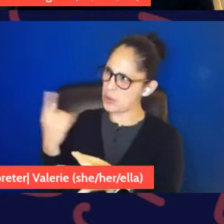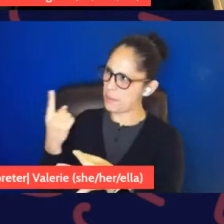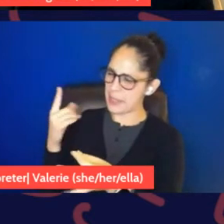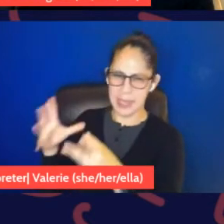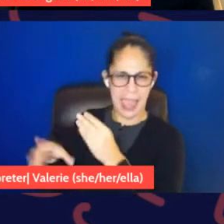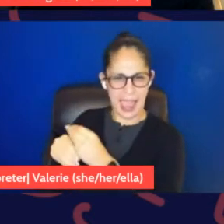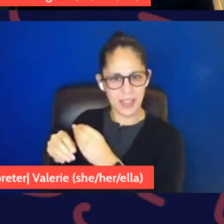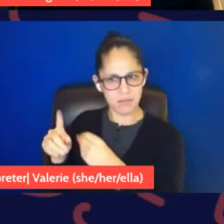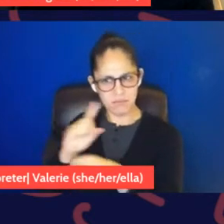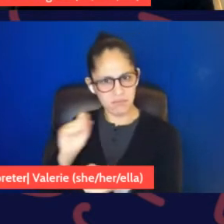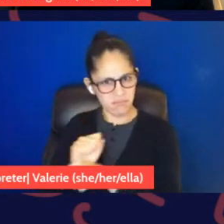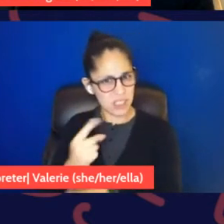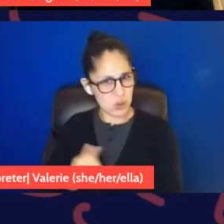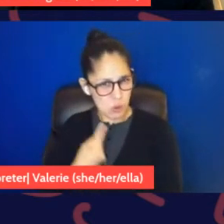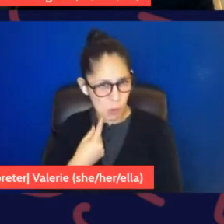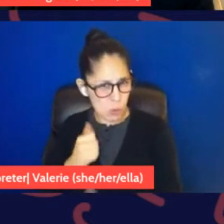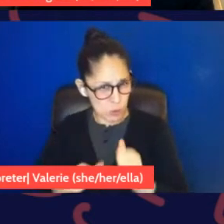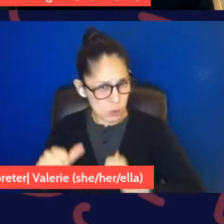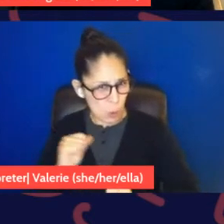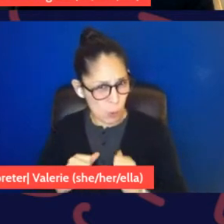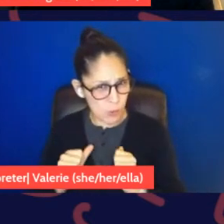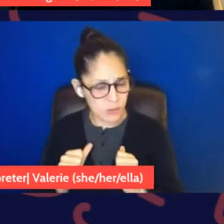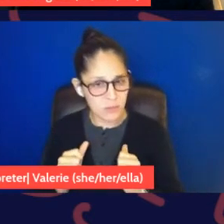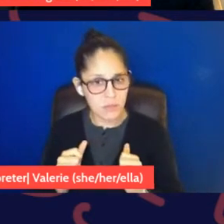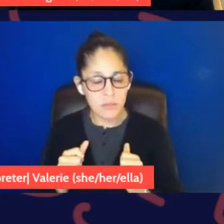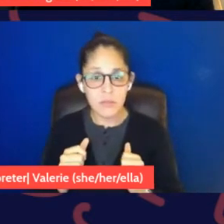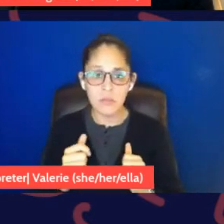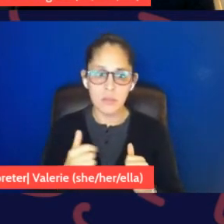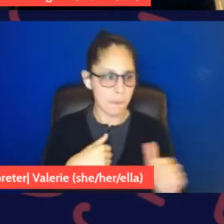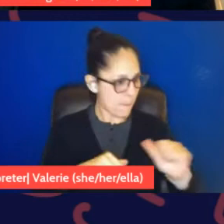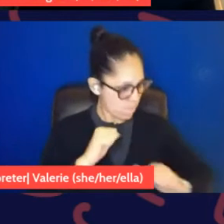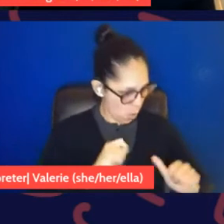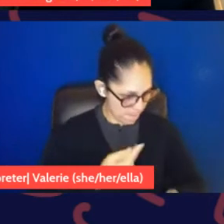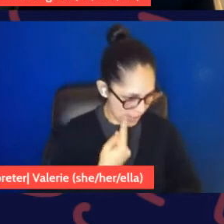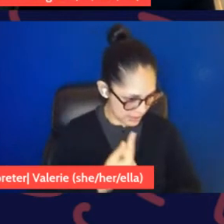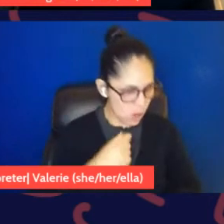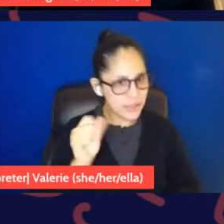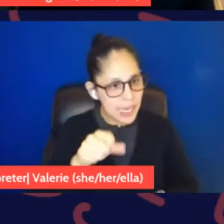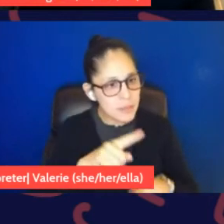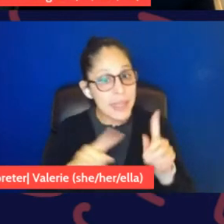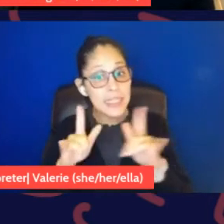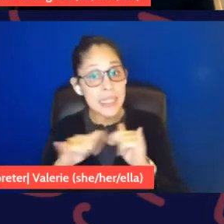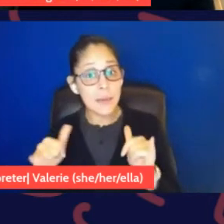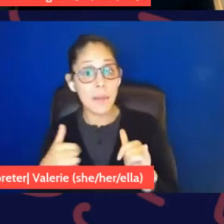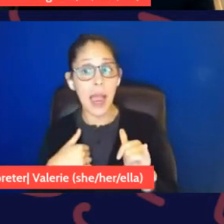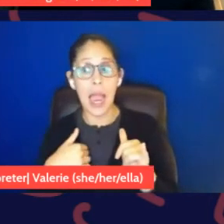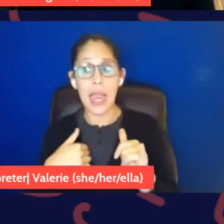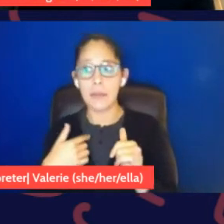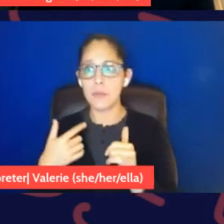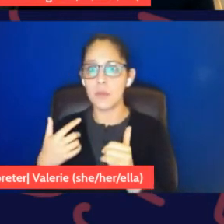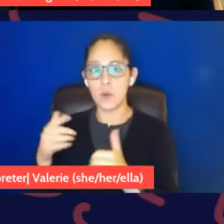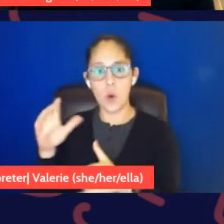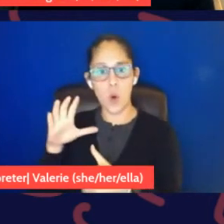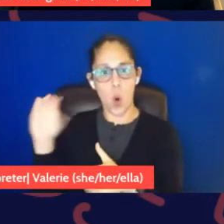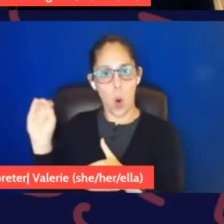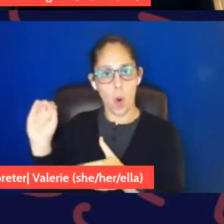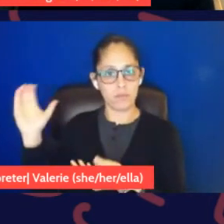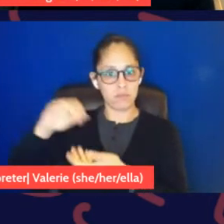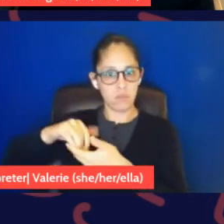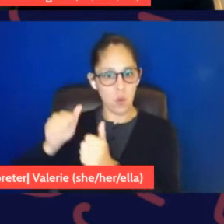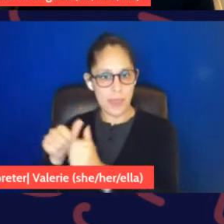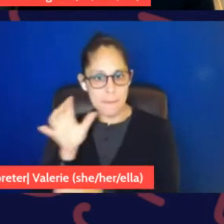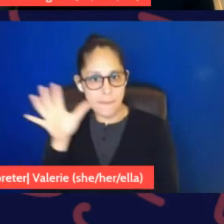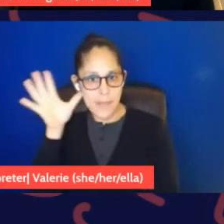solo show and it isn't, because I perform it by myself, yes, but I'm also echoing and co-performing with my parents and my family who